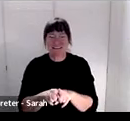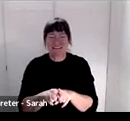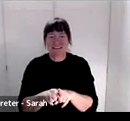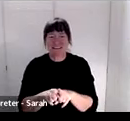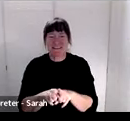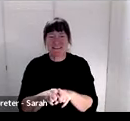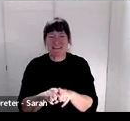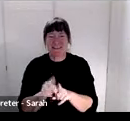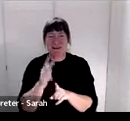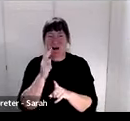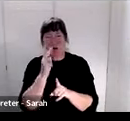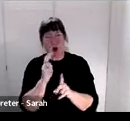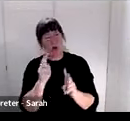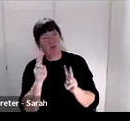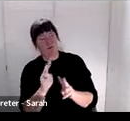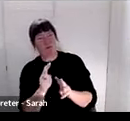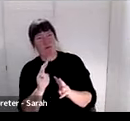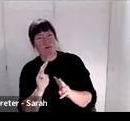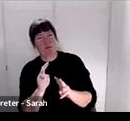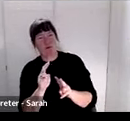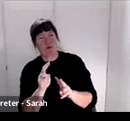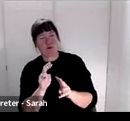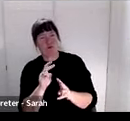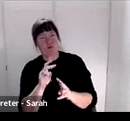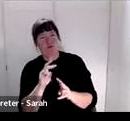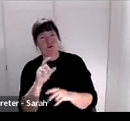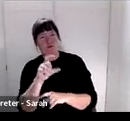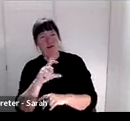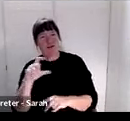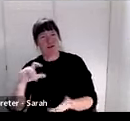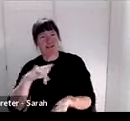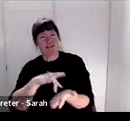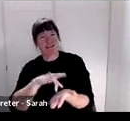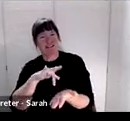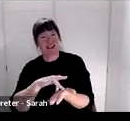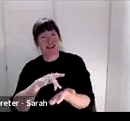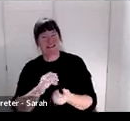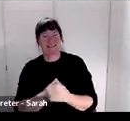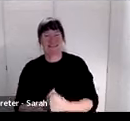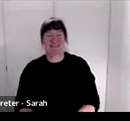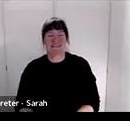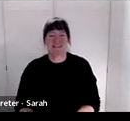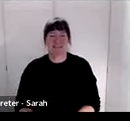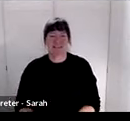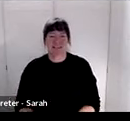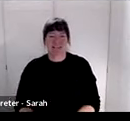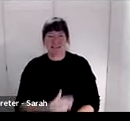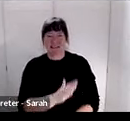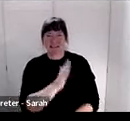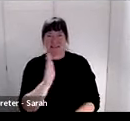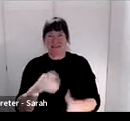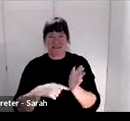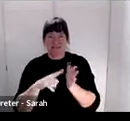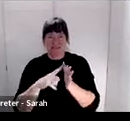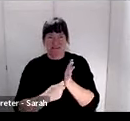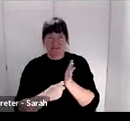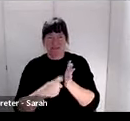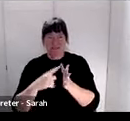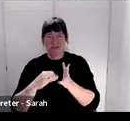with the old view of the centre of Christchurch. Teresa.